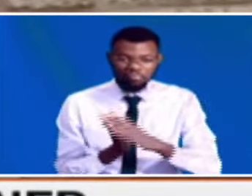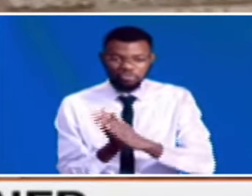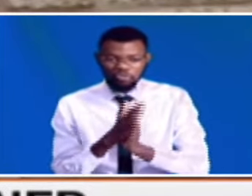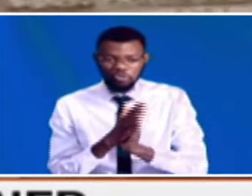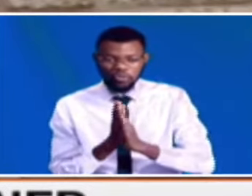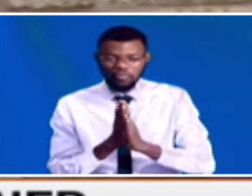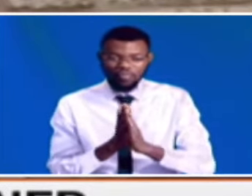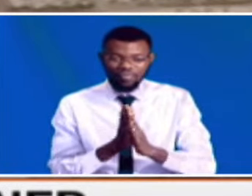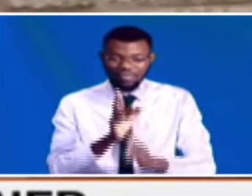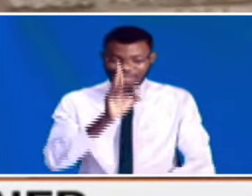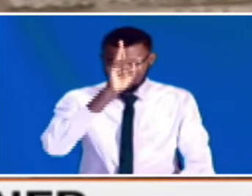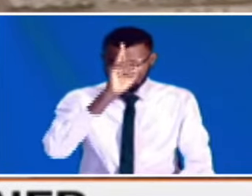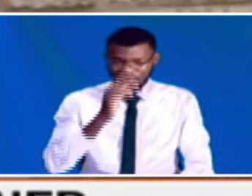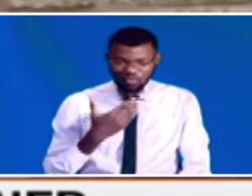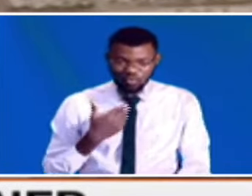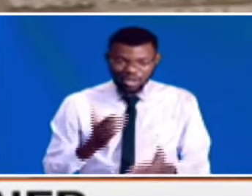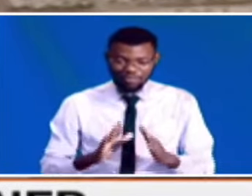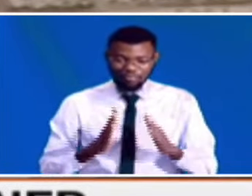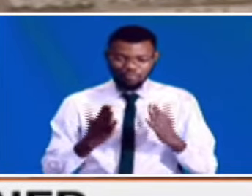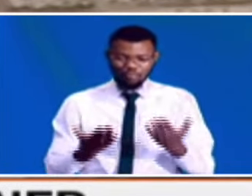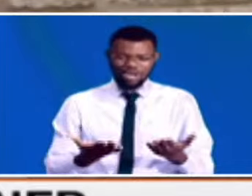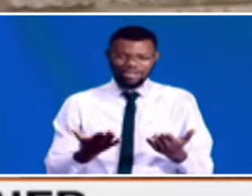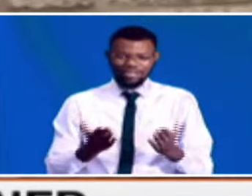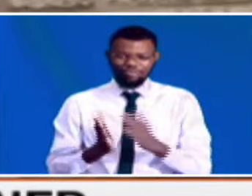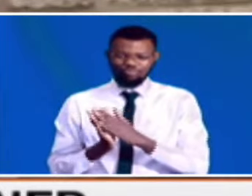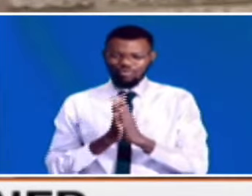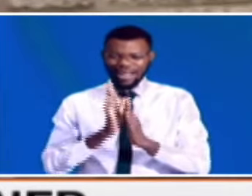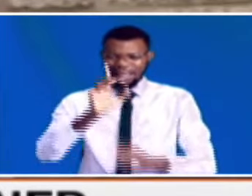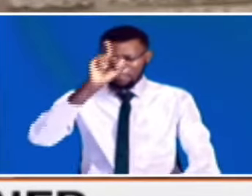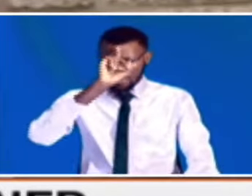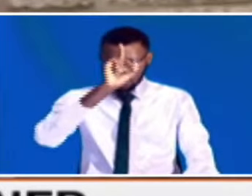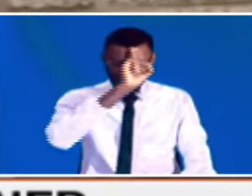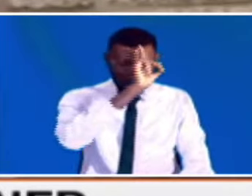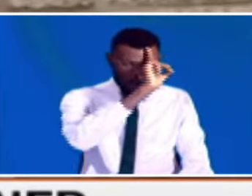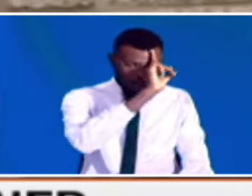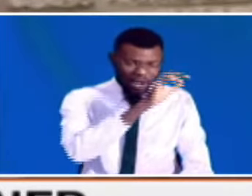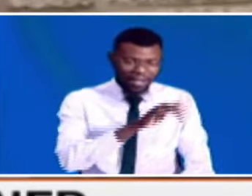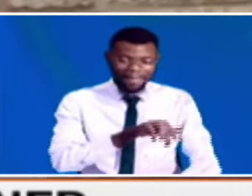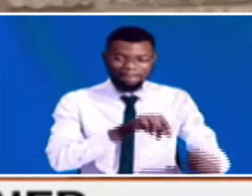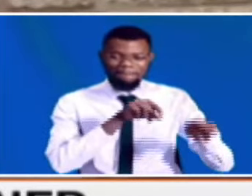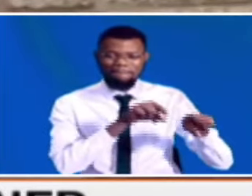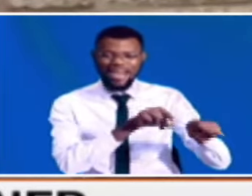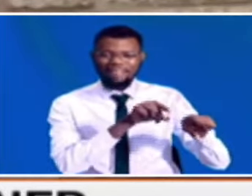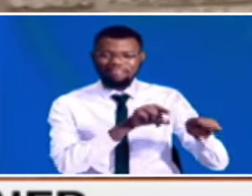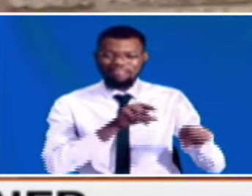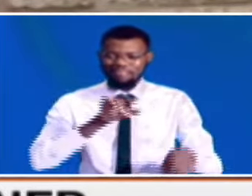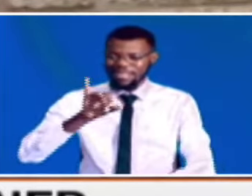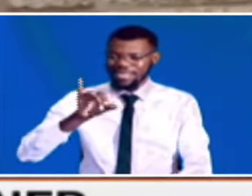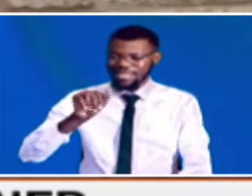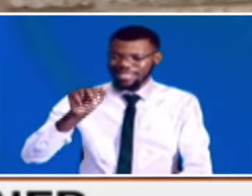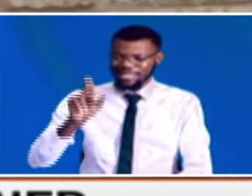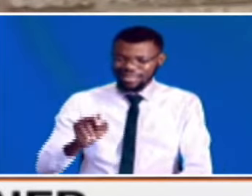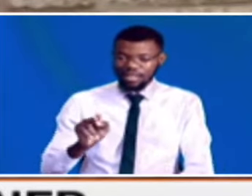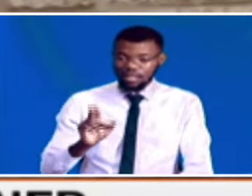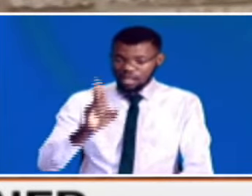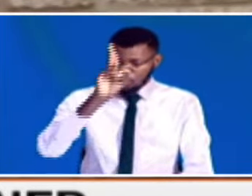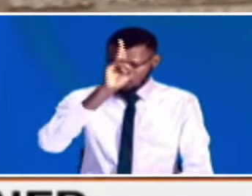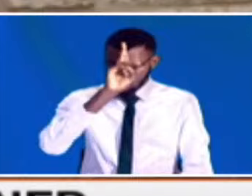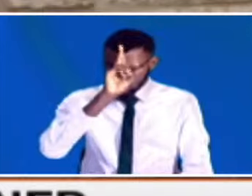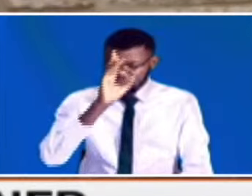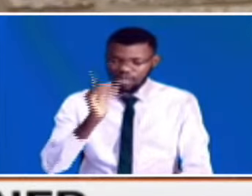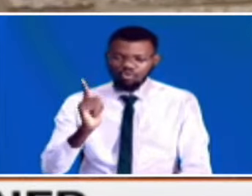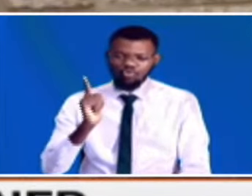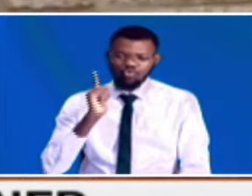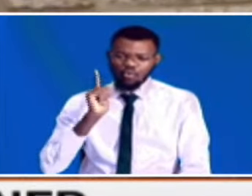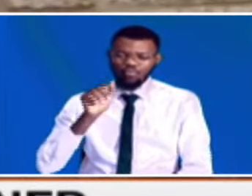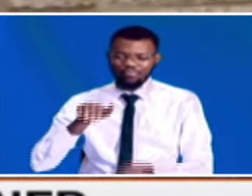the police to, you know, to put up trumped up charges against Ian as a way of punishment. We are saying that the police can only do what the law